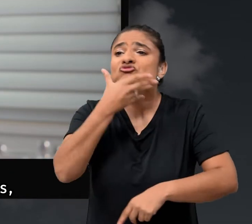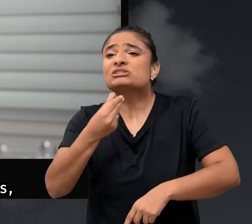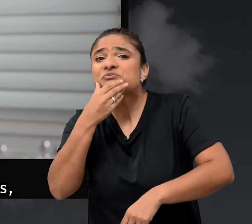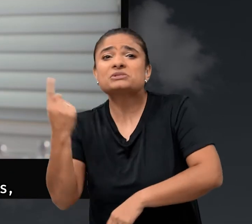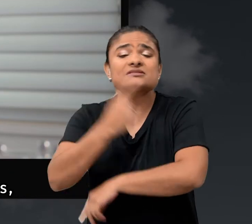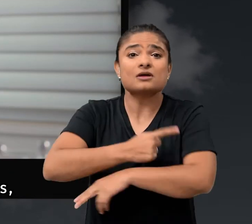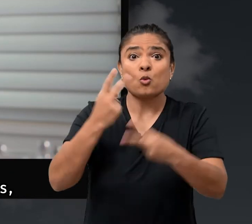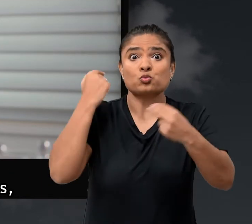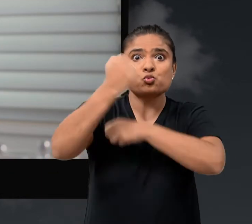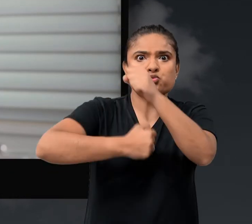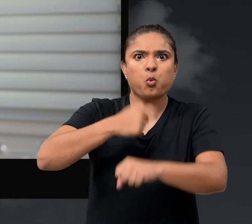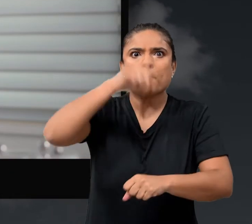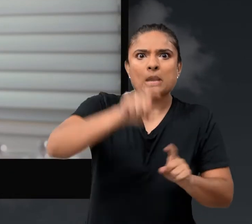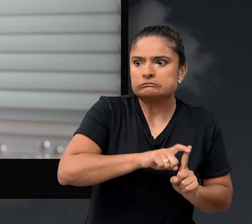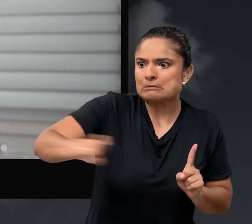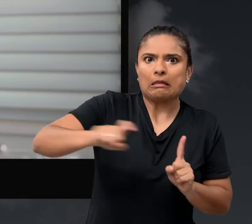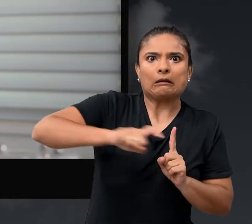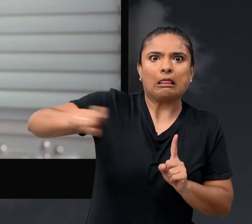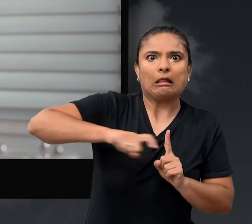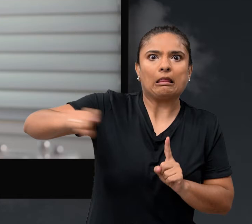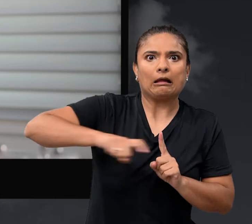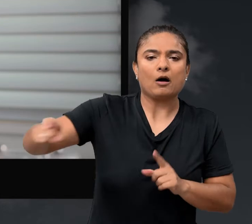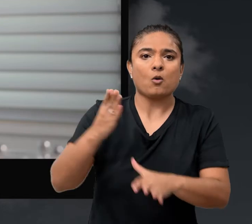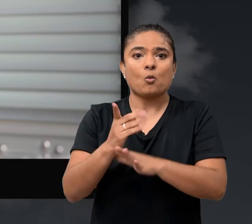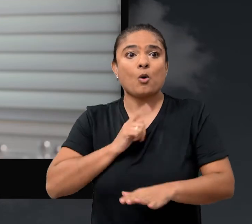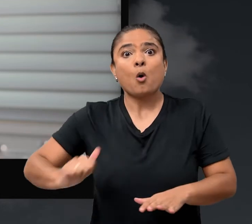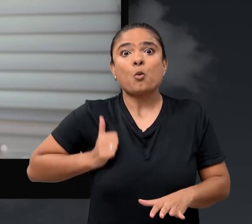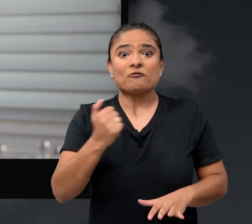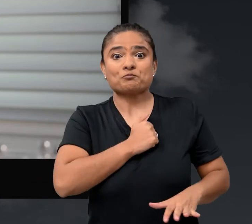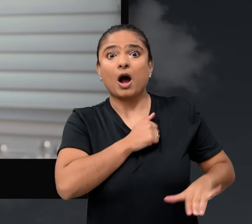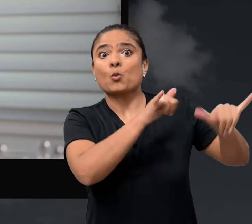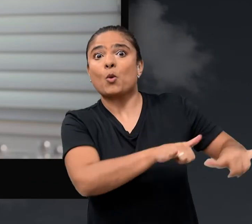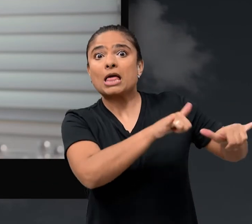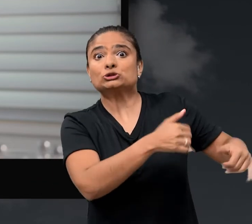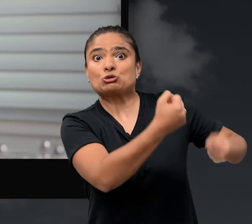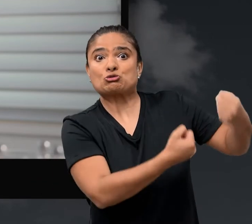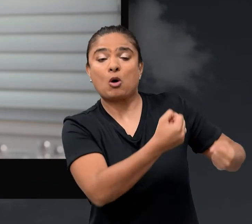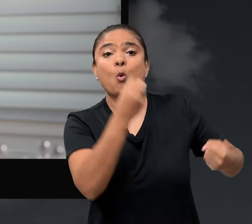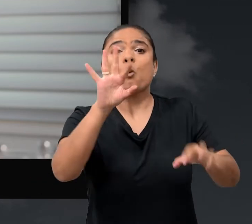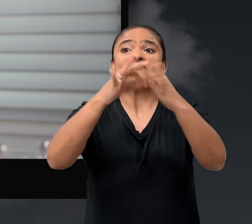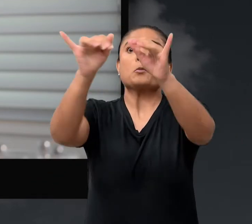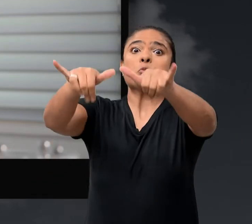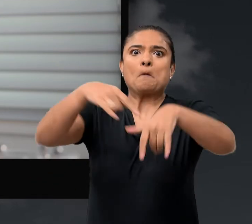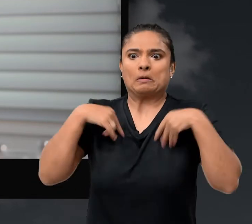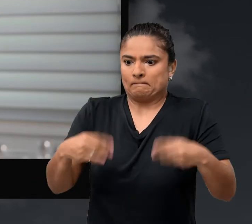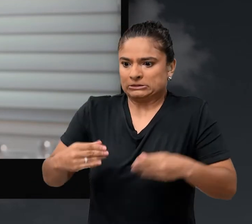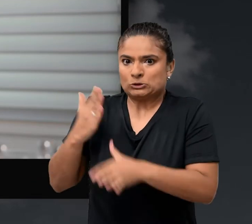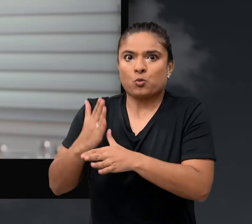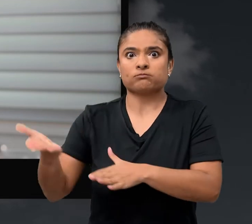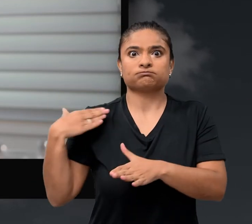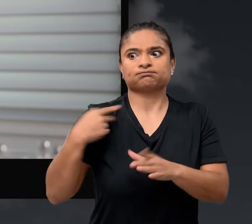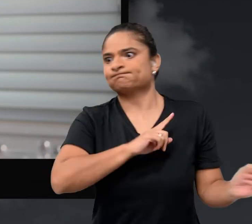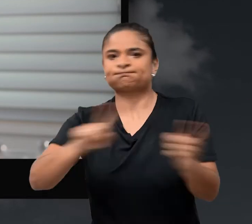New Year's, birthdays. My wife has either sat in a car waiting for me, sat at home, family waiting for me to get home.